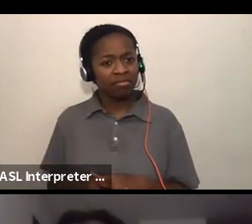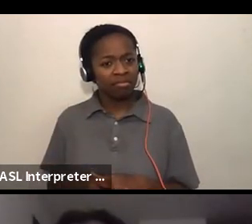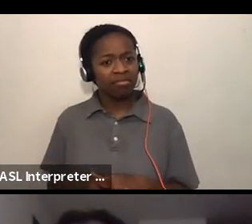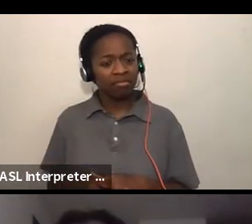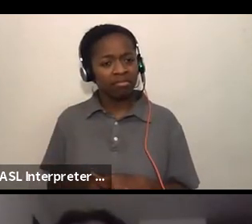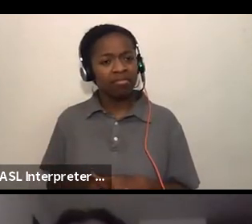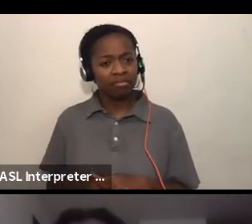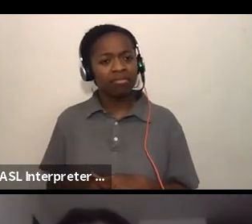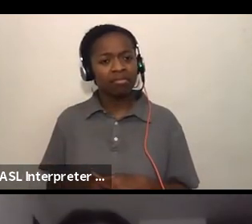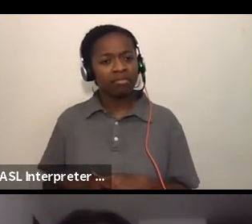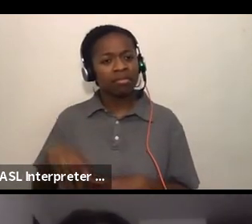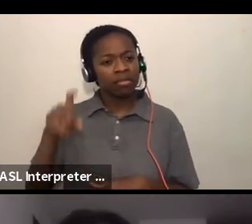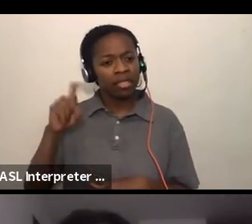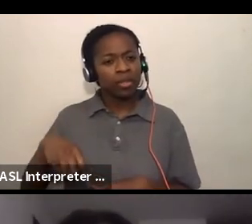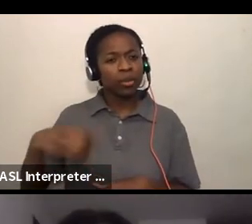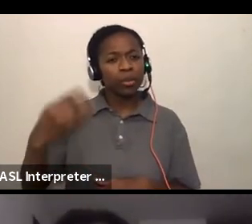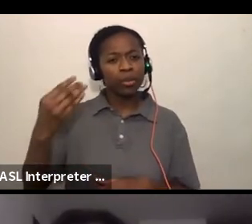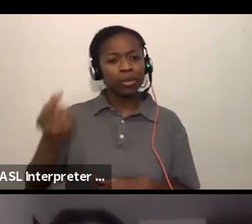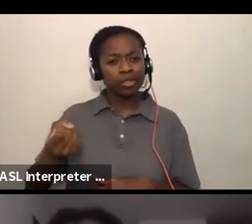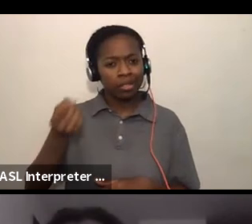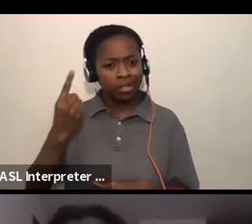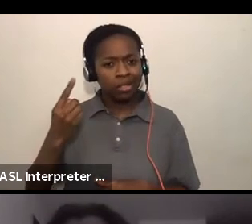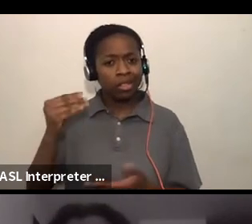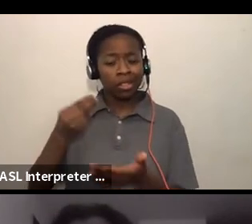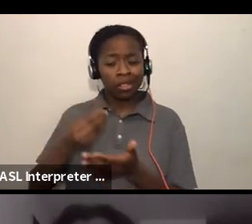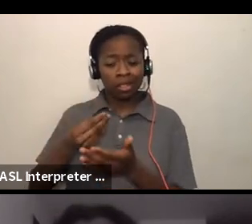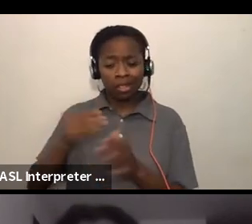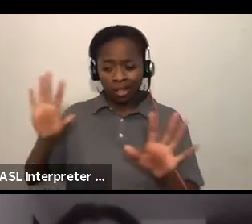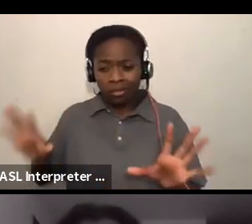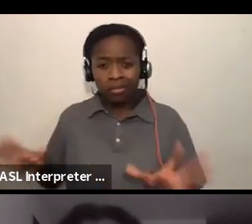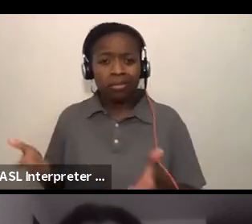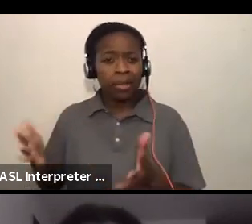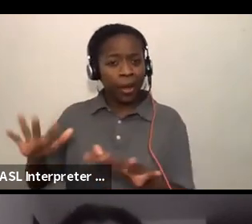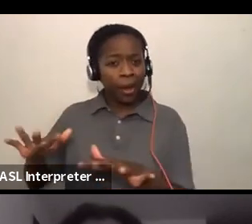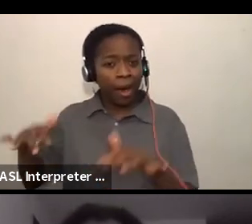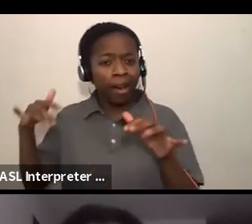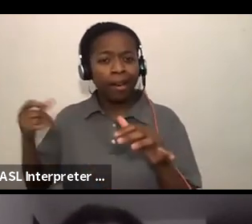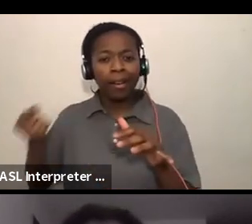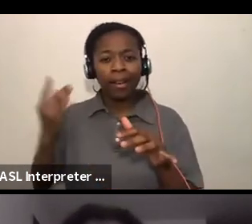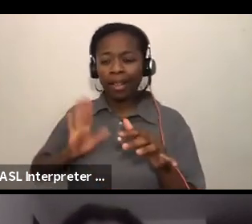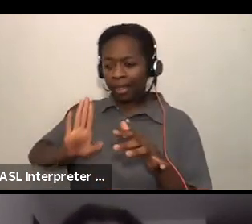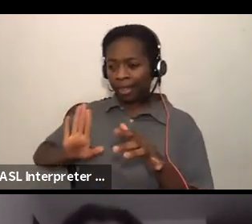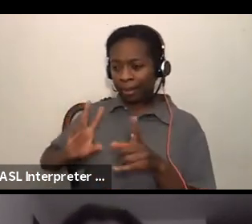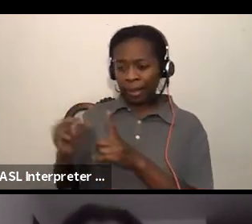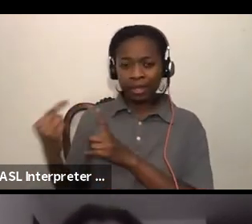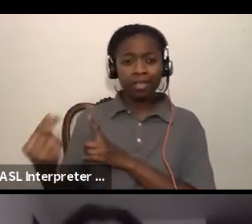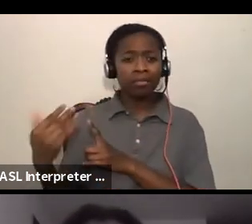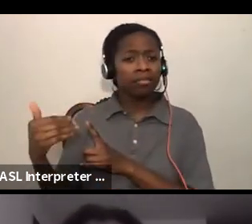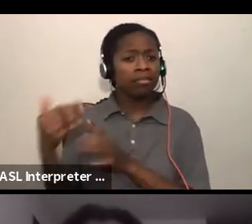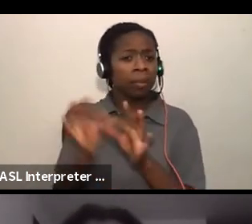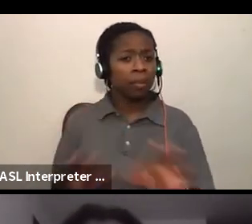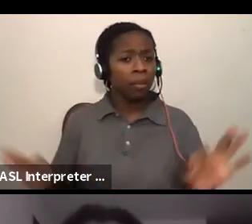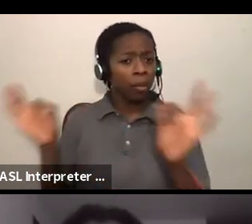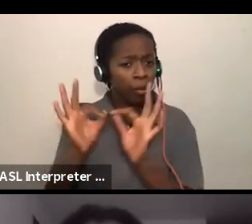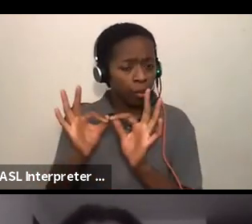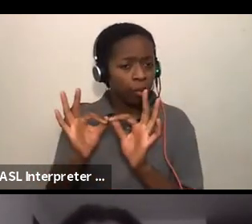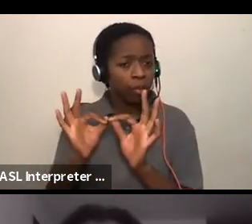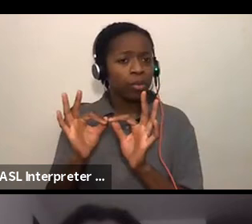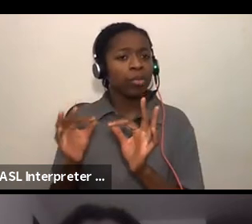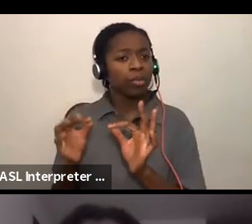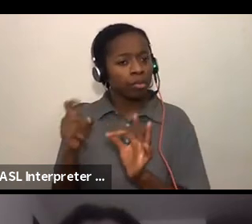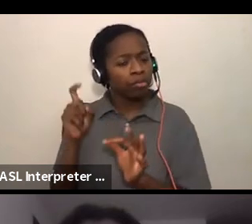having to understand and cultivate the audience and understand like where they come from is important, and really